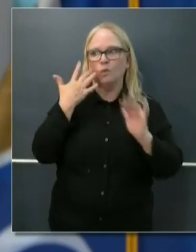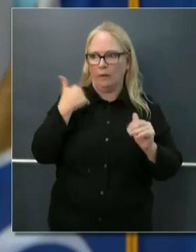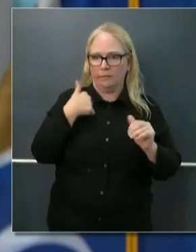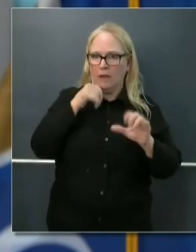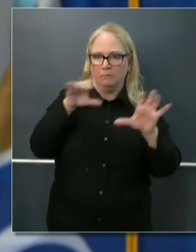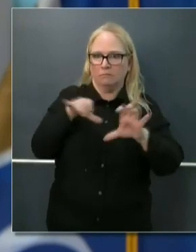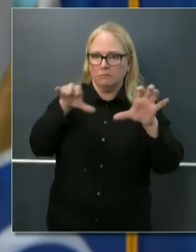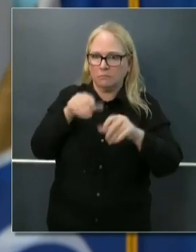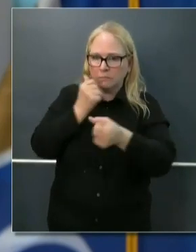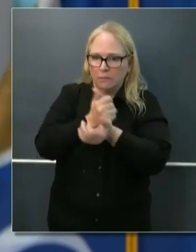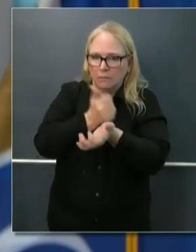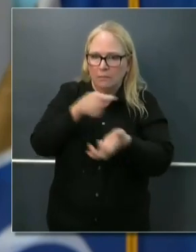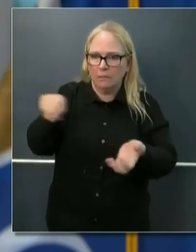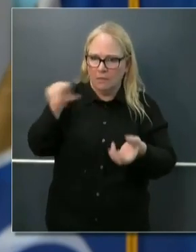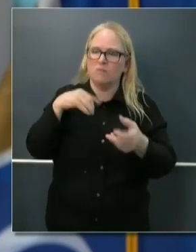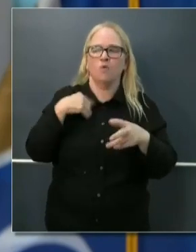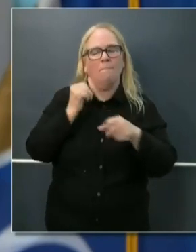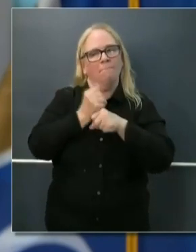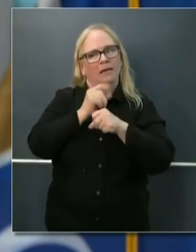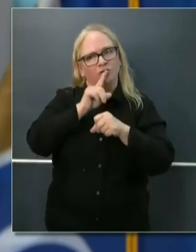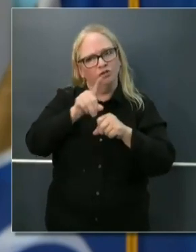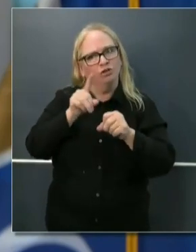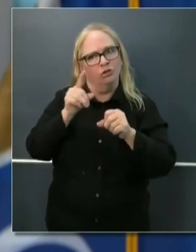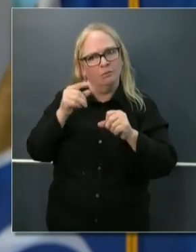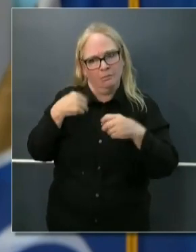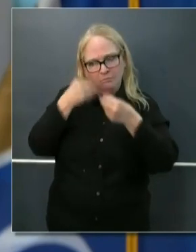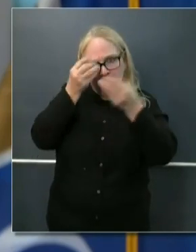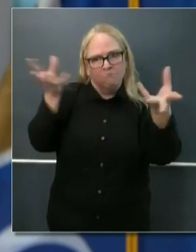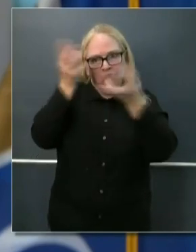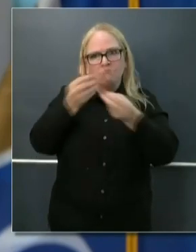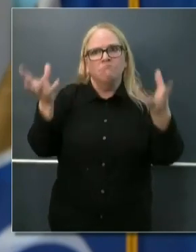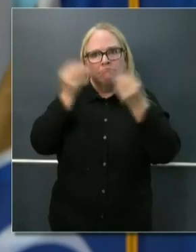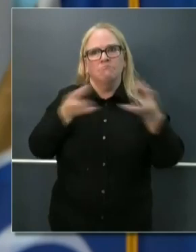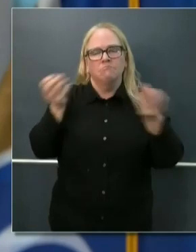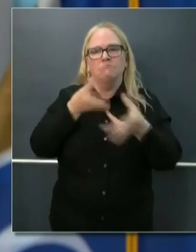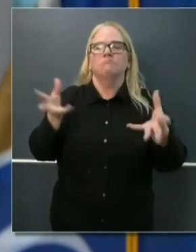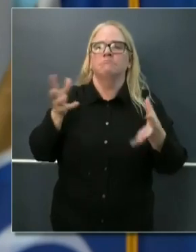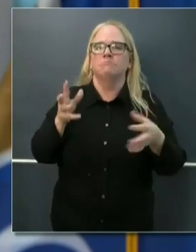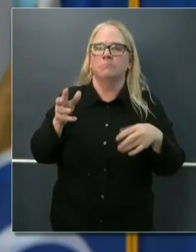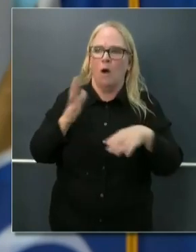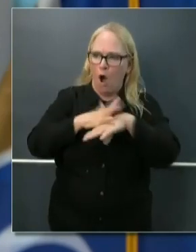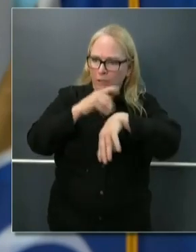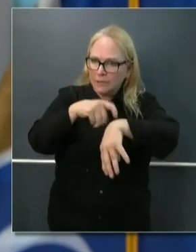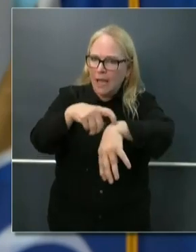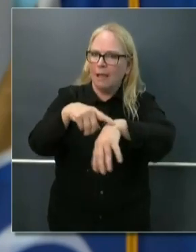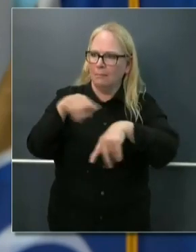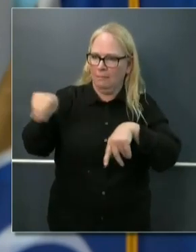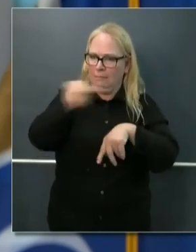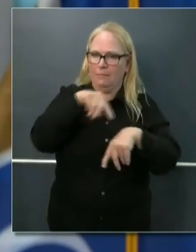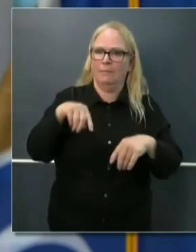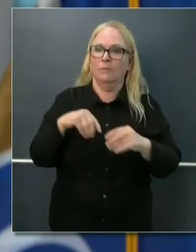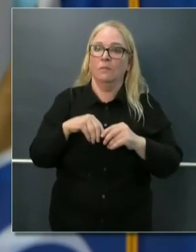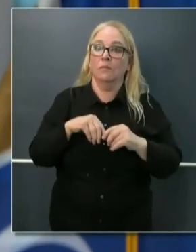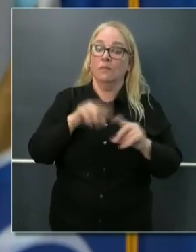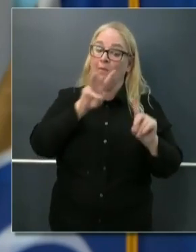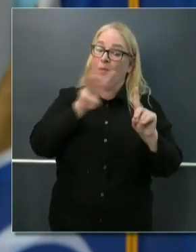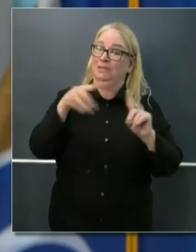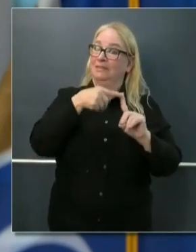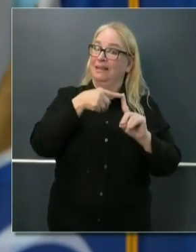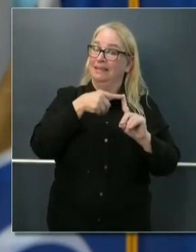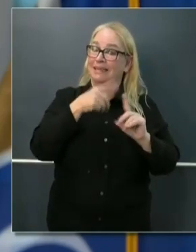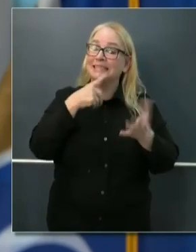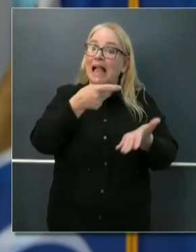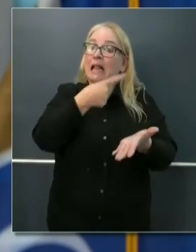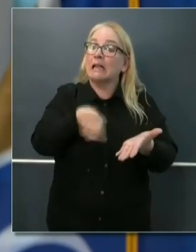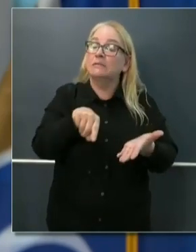to make this work and to get this information out in a timely basis. The website made the indication about next week for a